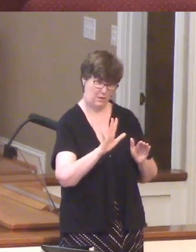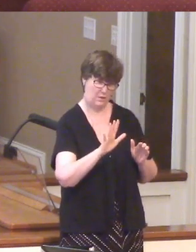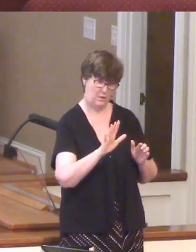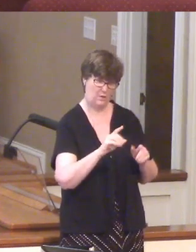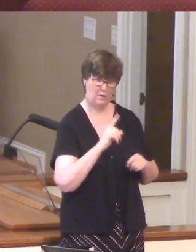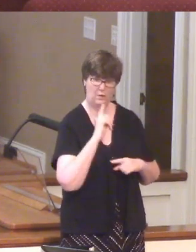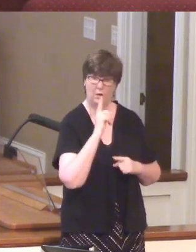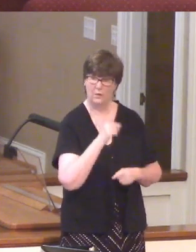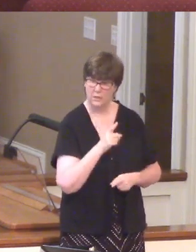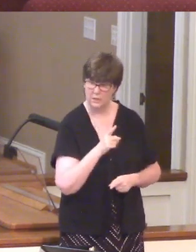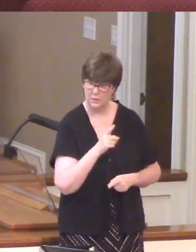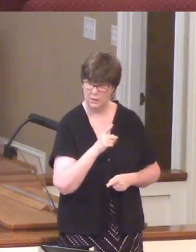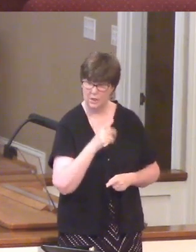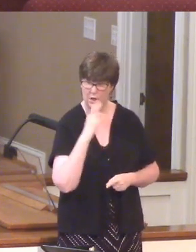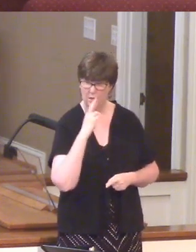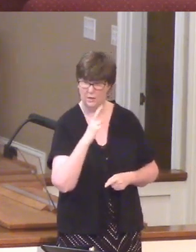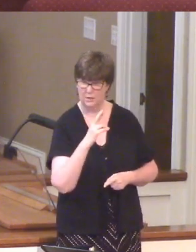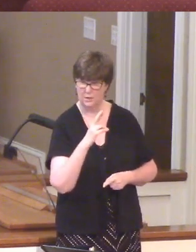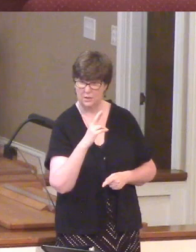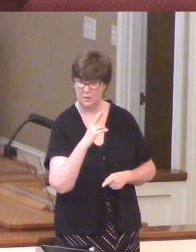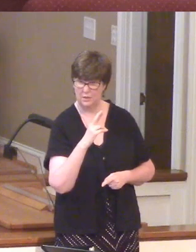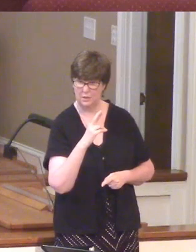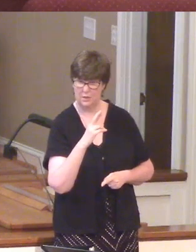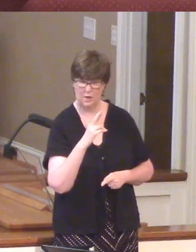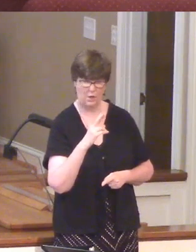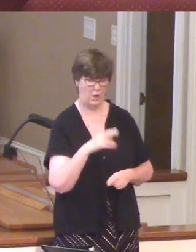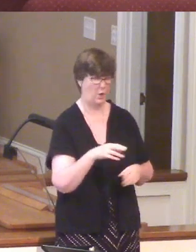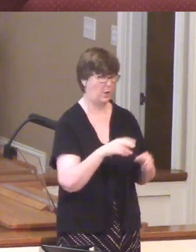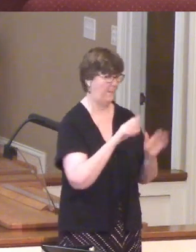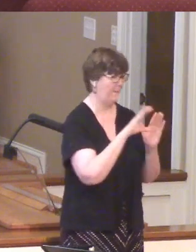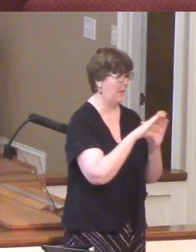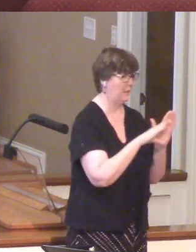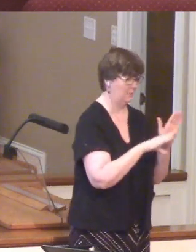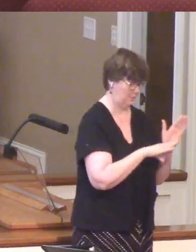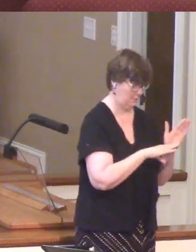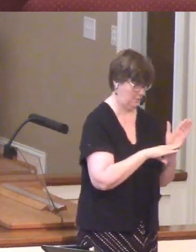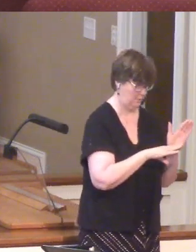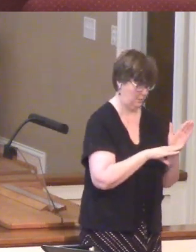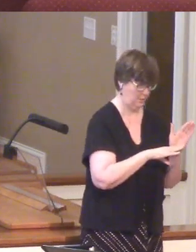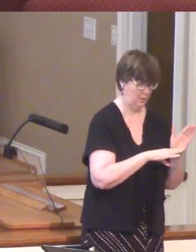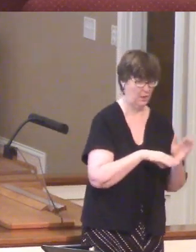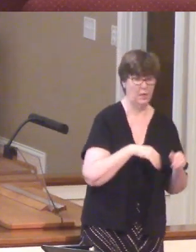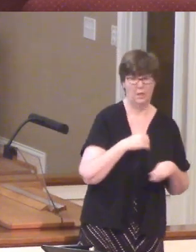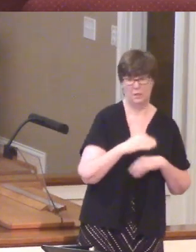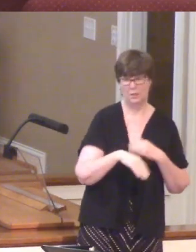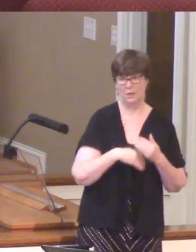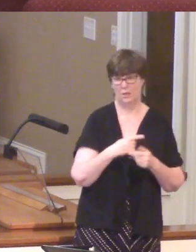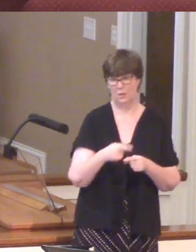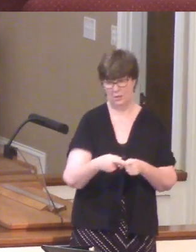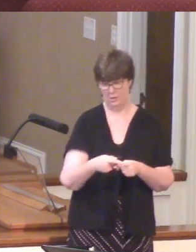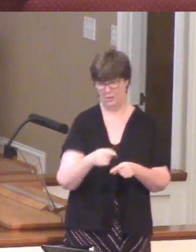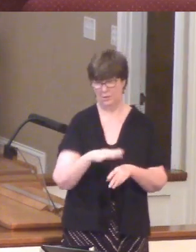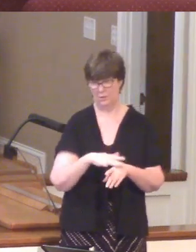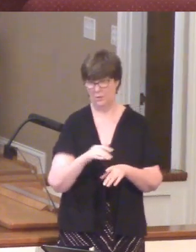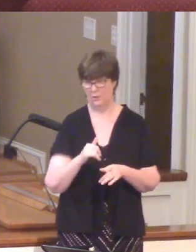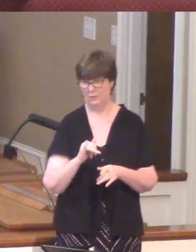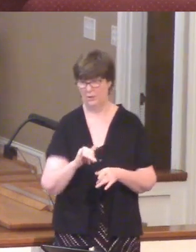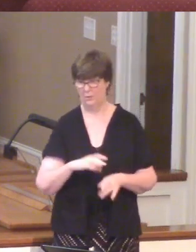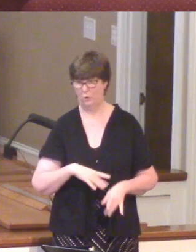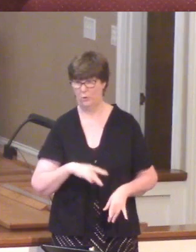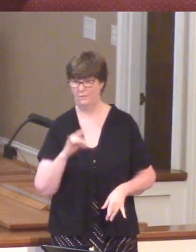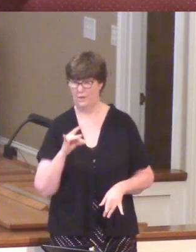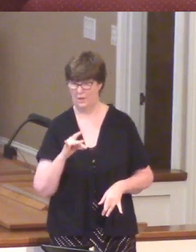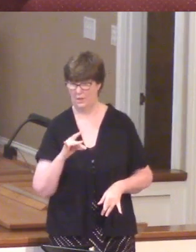and 248 are positive commandments. The rabbis of Israel classified the commandments into